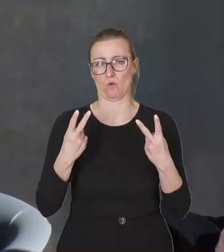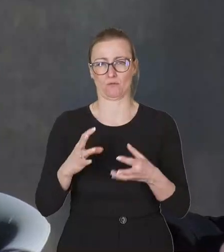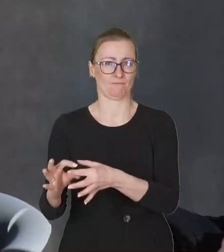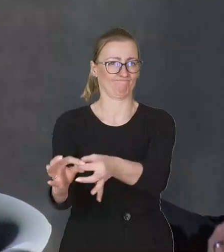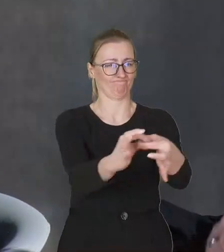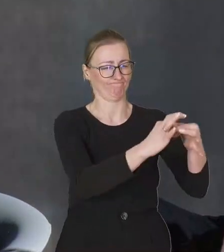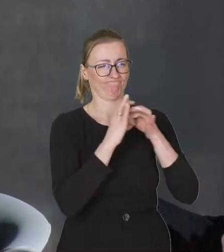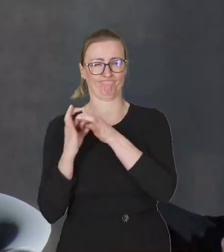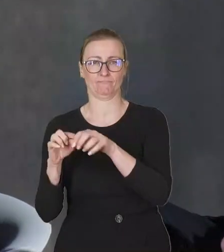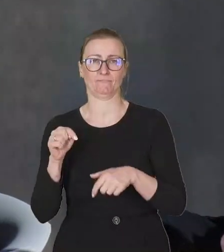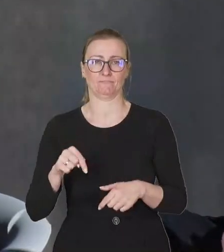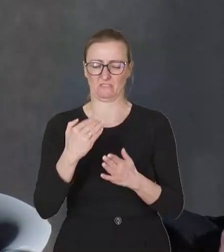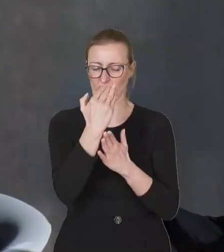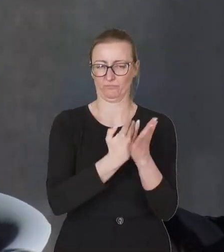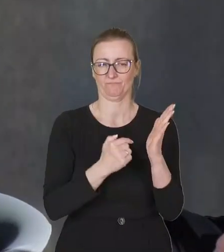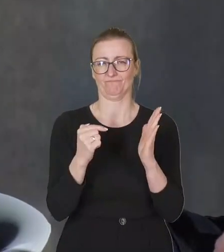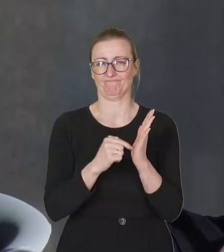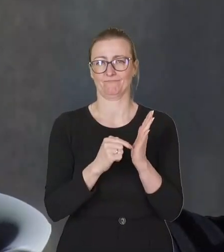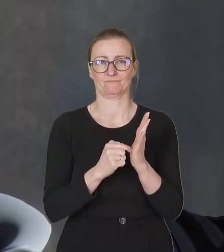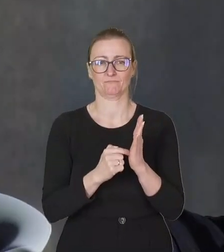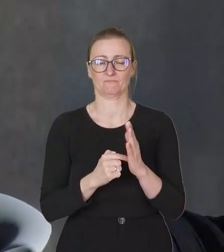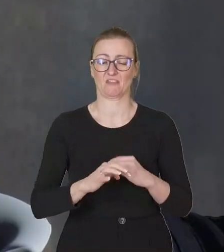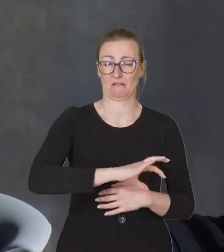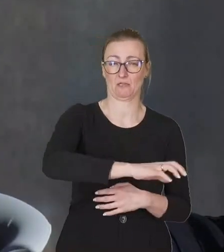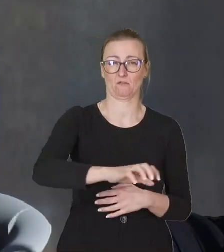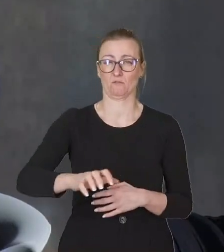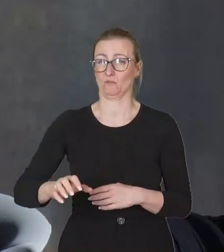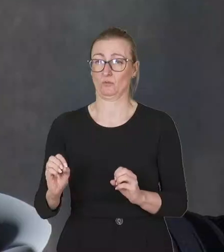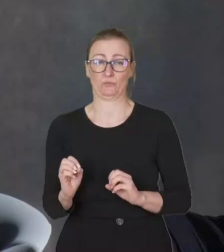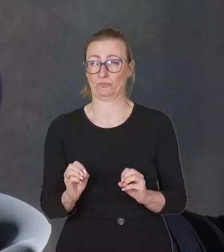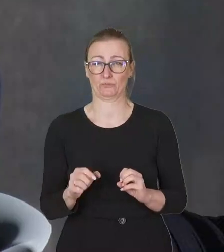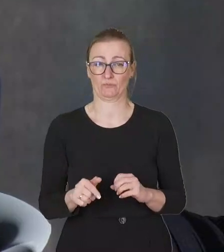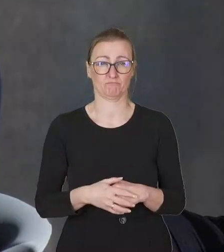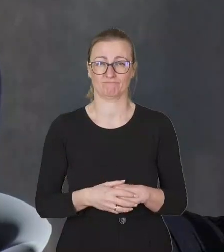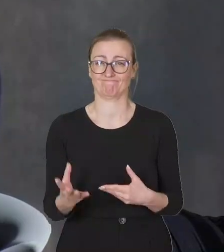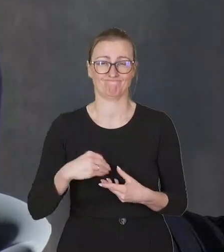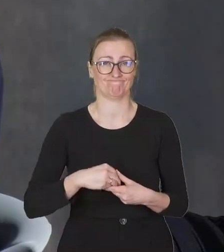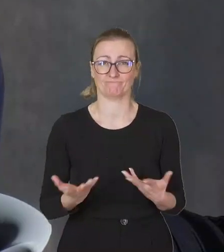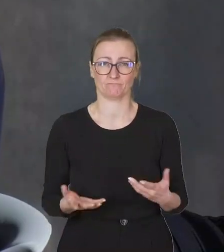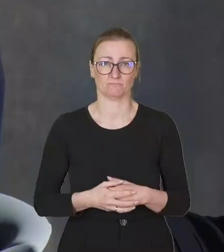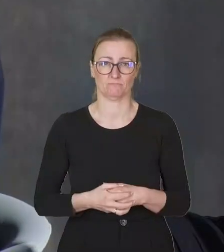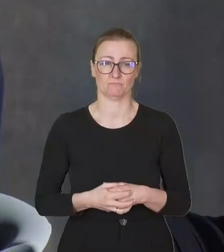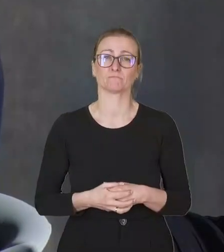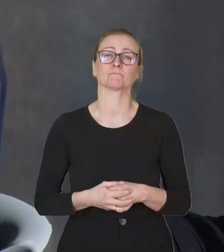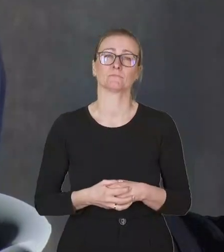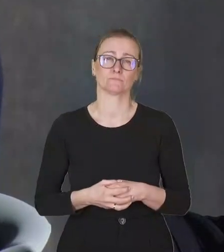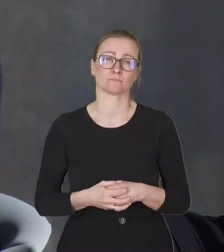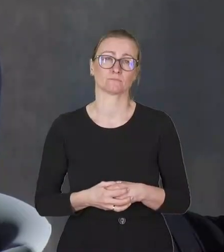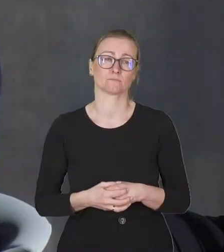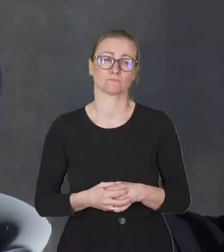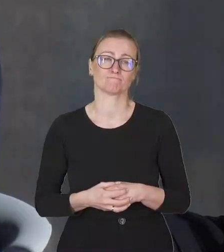instruments, you mean? Yeah, and we could, there is a lot of synergies because, I mean, we need this ecosystem. In